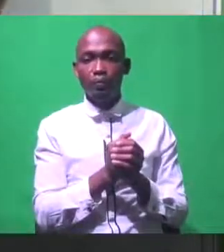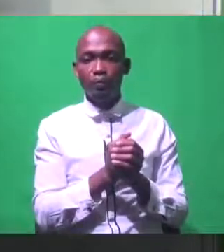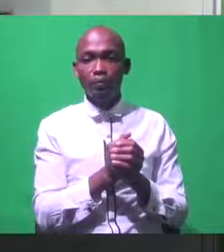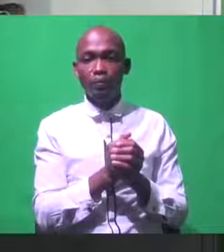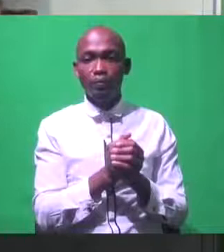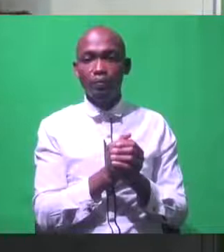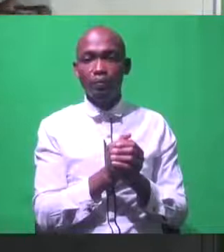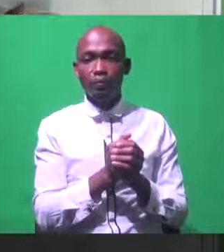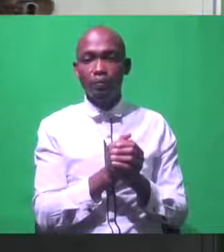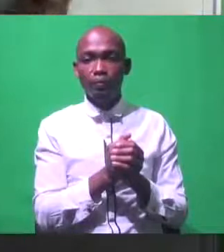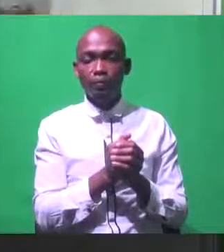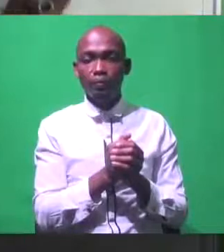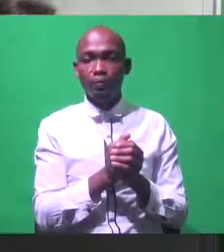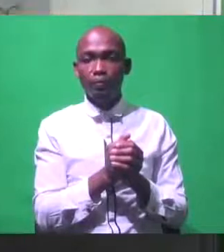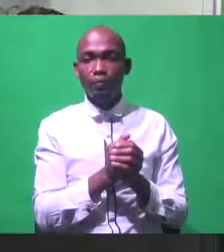introduced